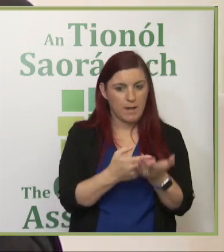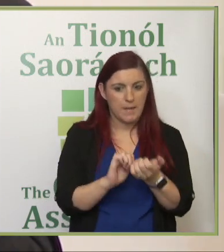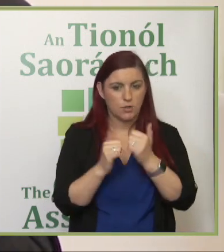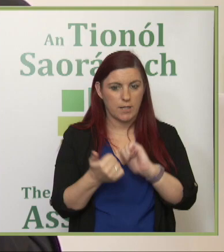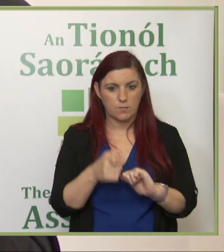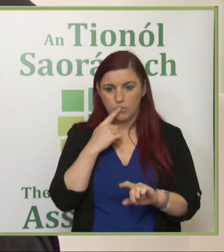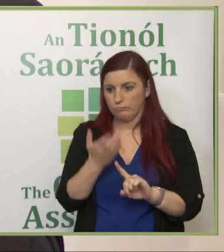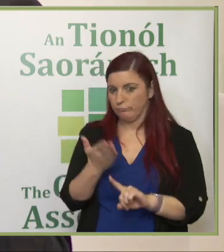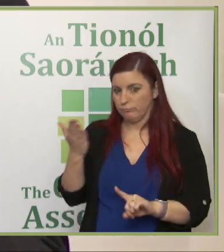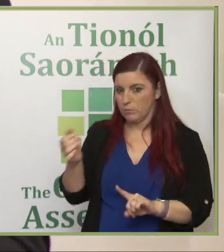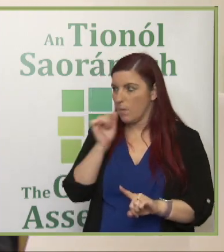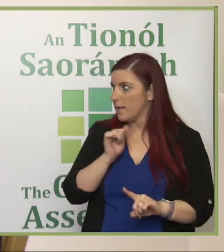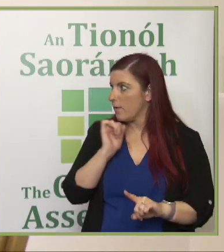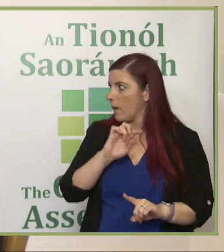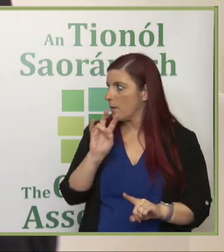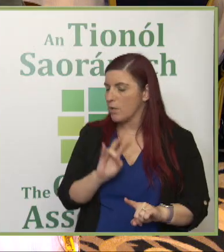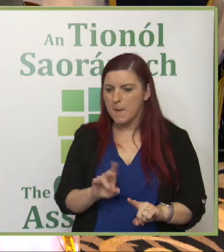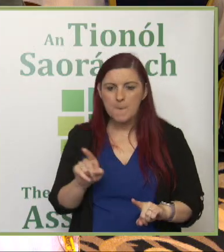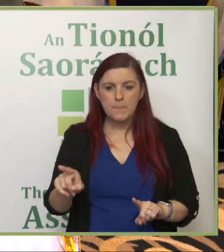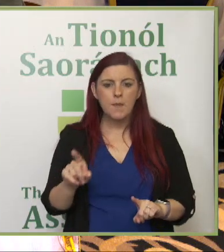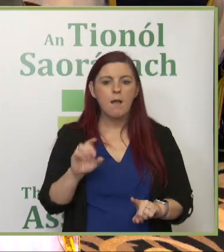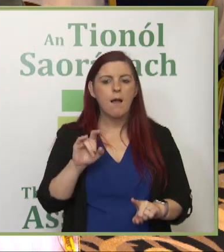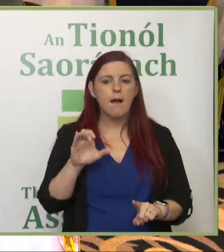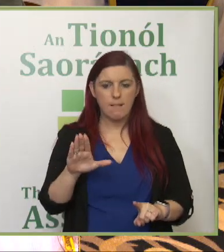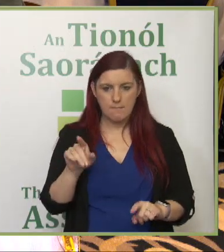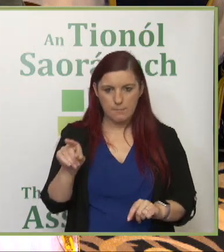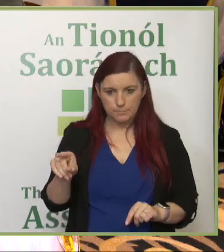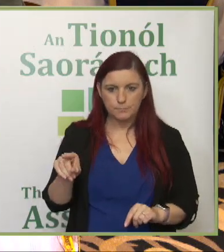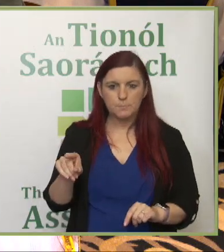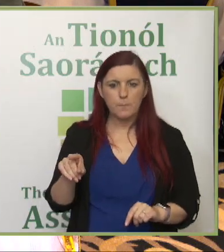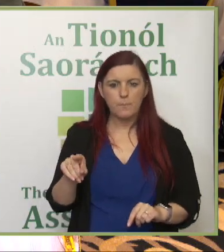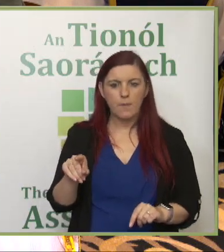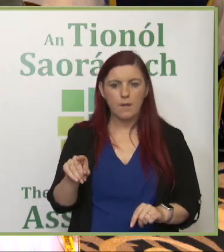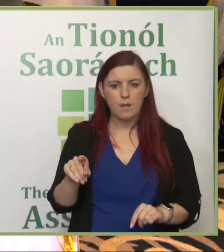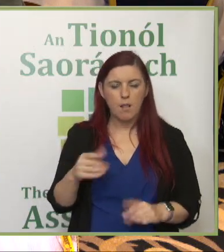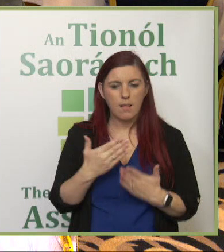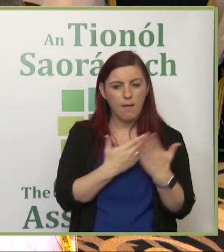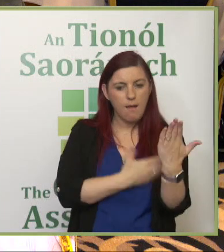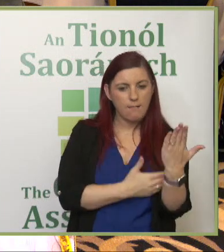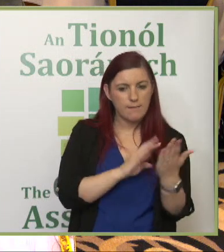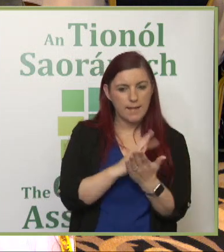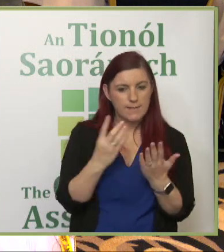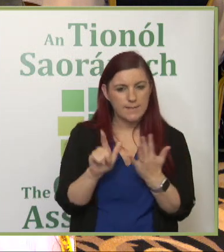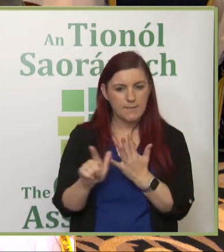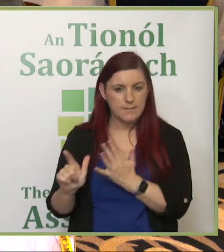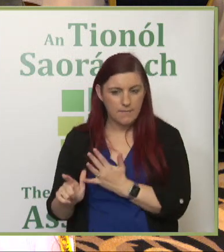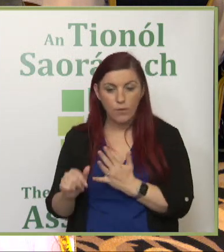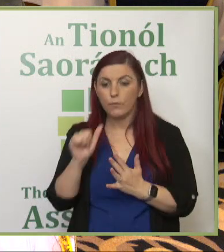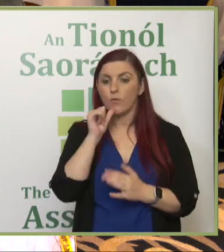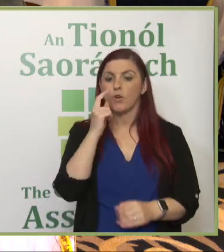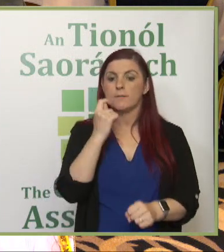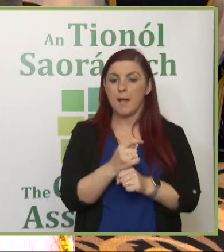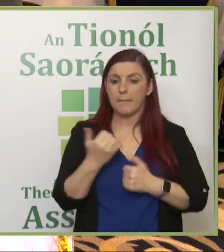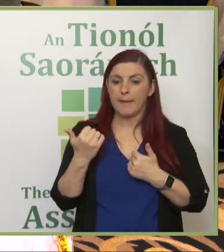Carl a chance. Yes, so the reference to 1977 is when the legislation was first